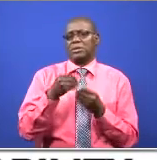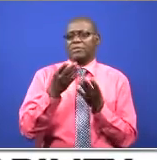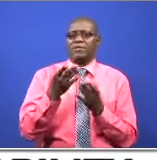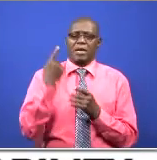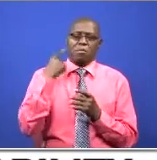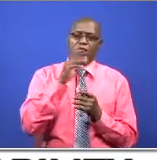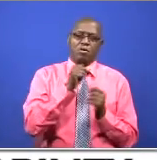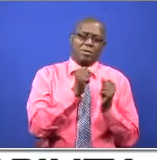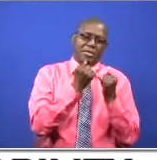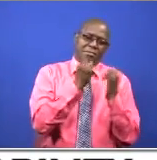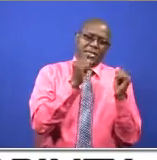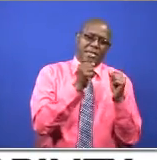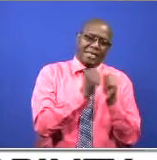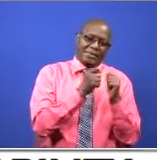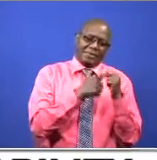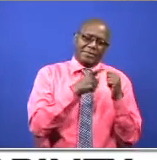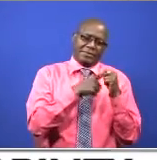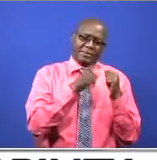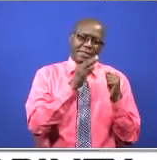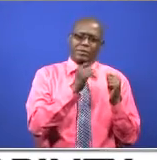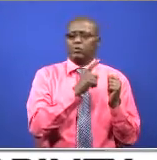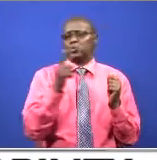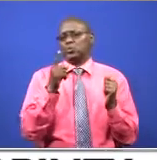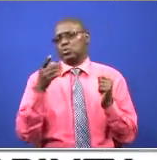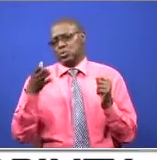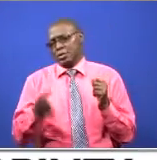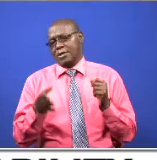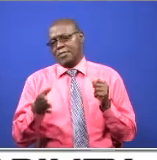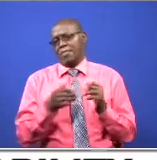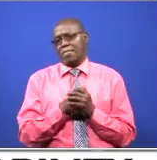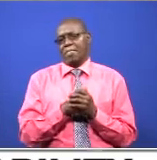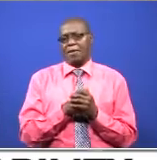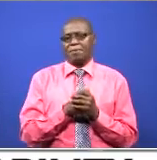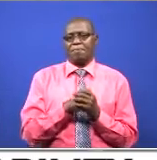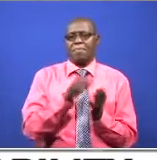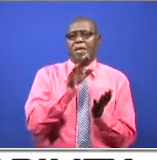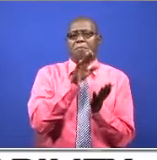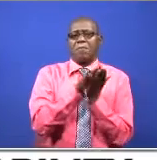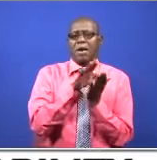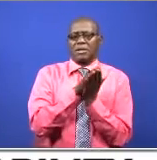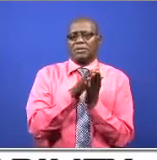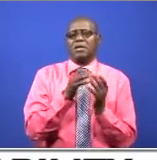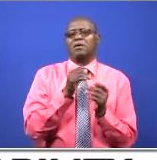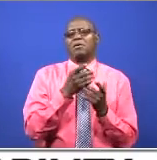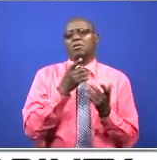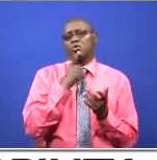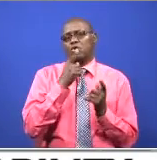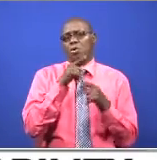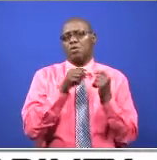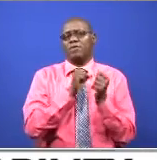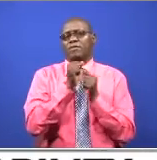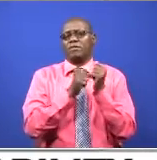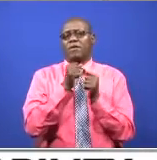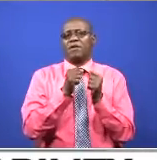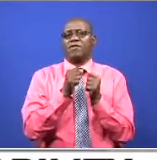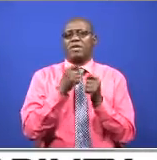independence, 1963, to today, banks across, we are talking about more than 55 years, have dispensed